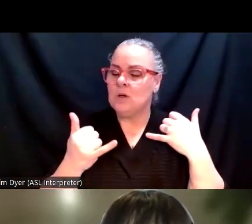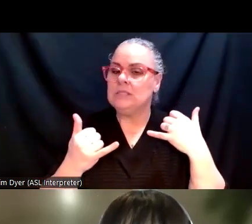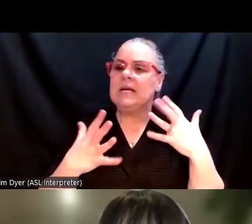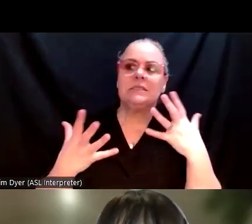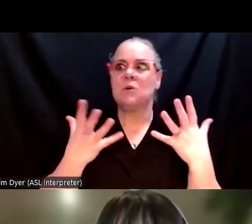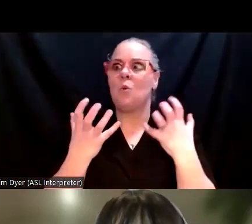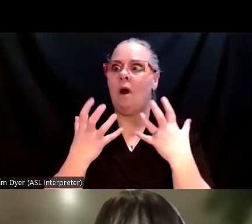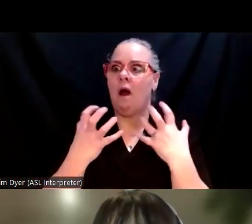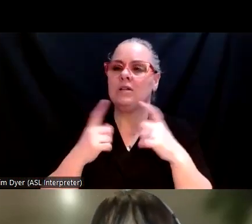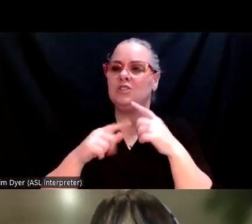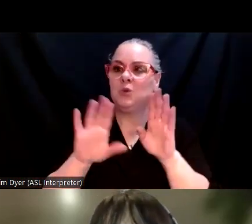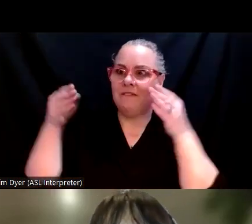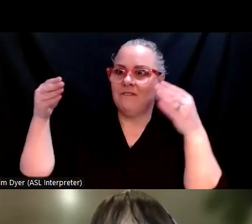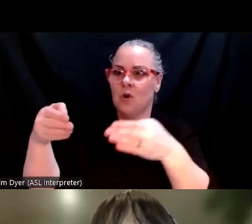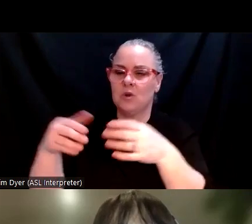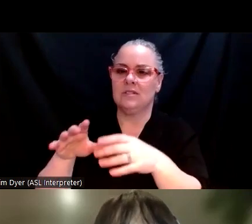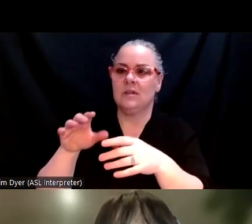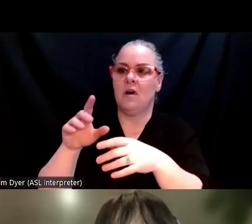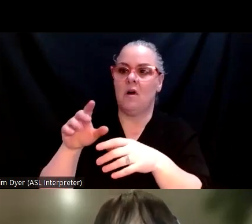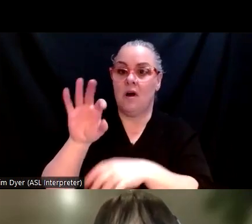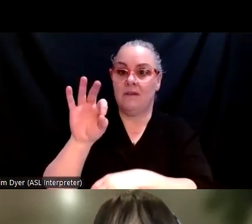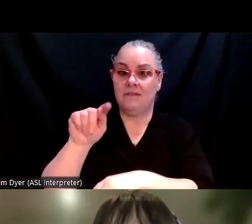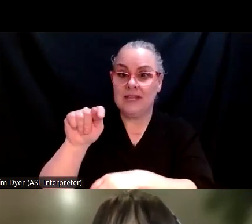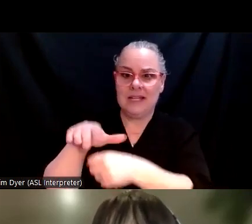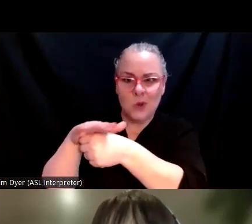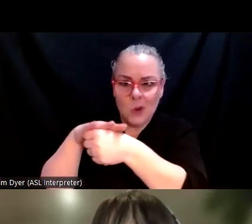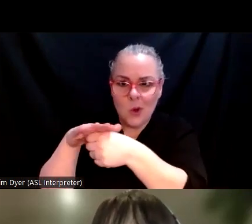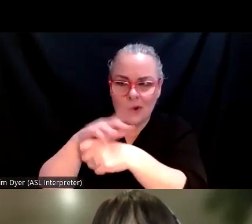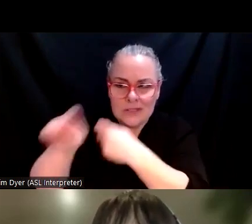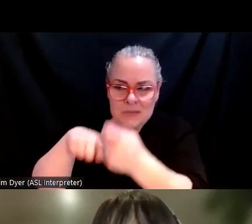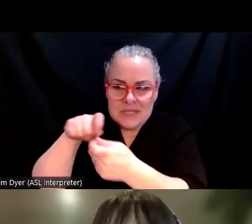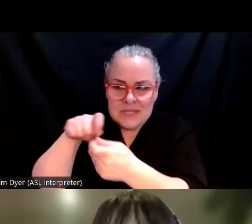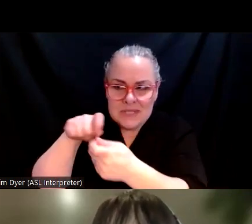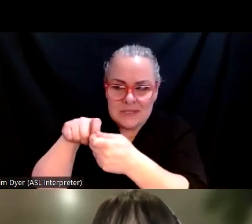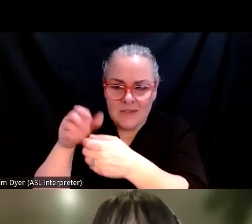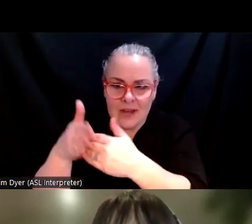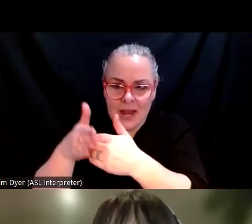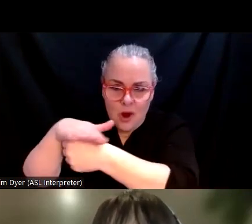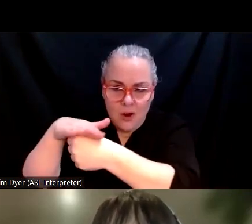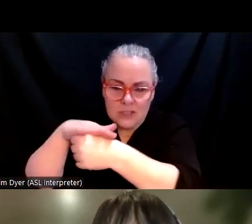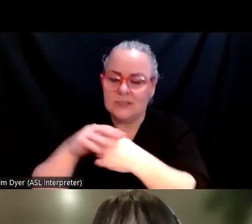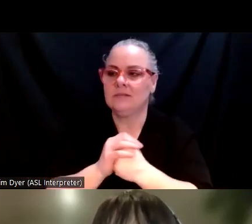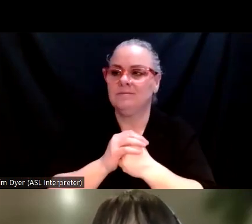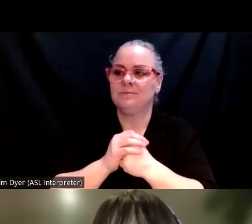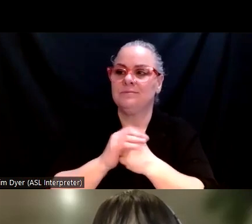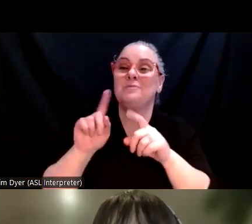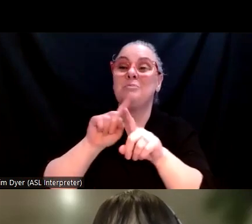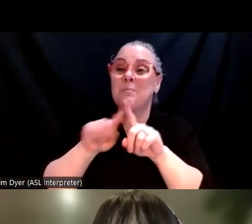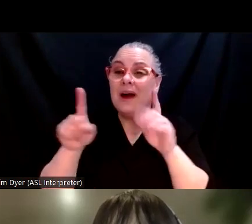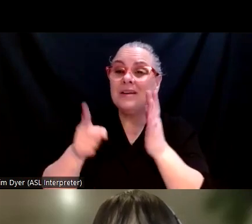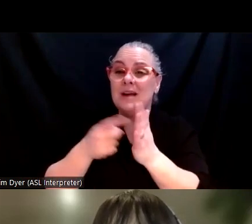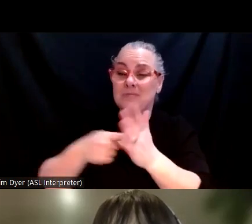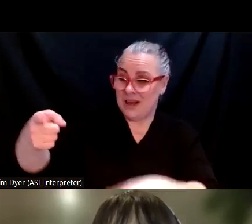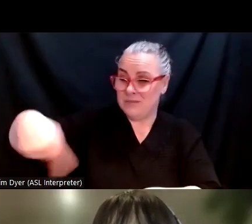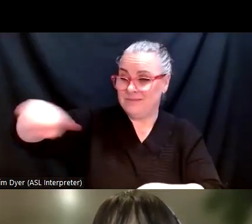on fleets that are located in particular neighborhoods, but those